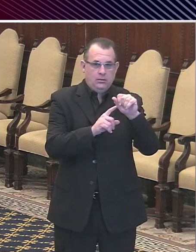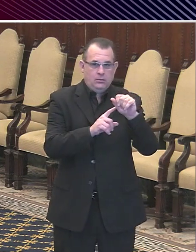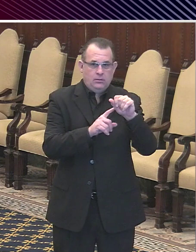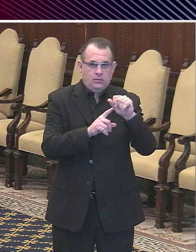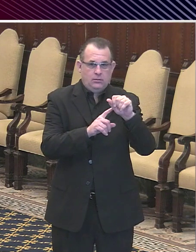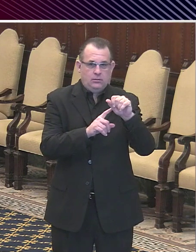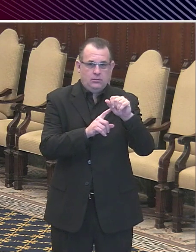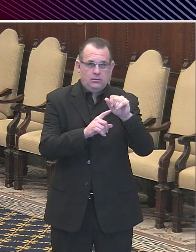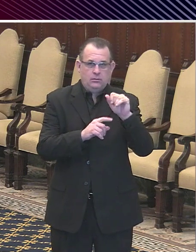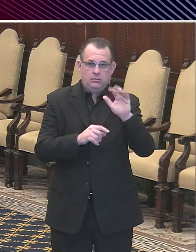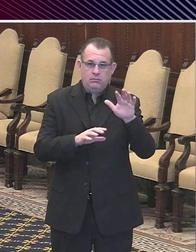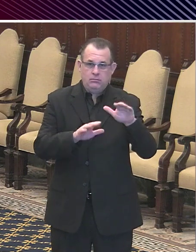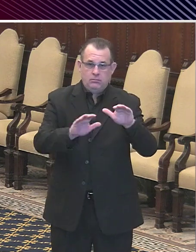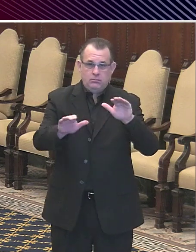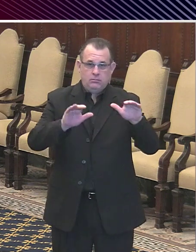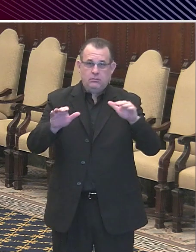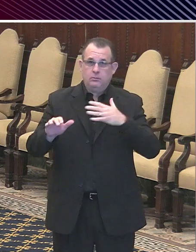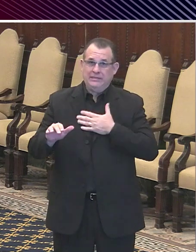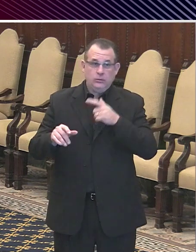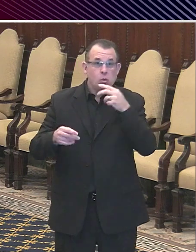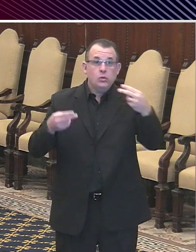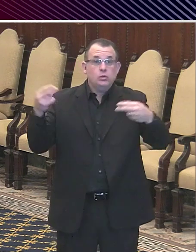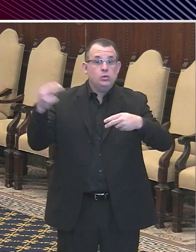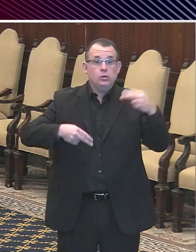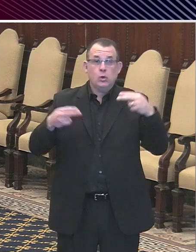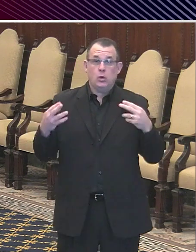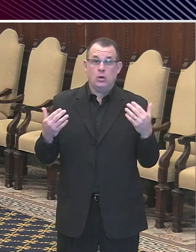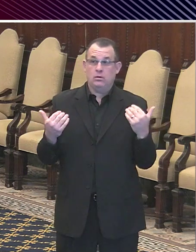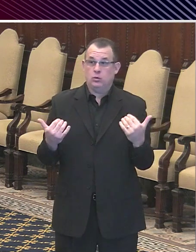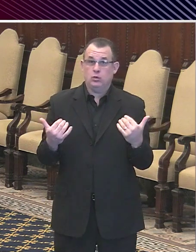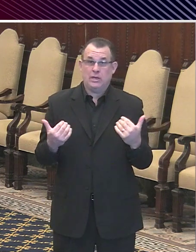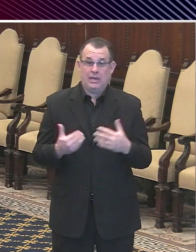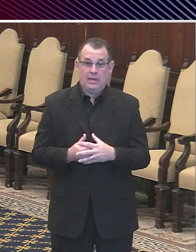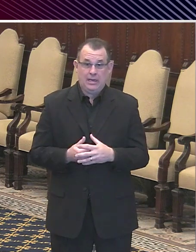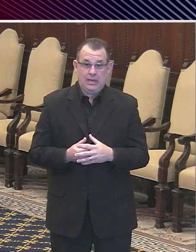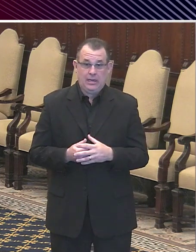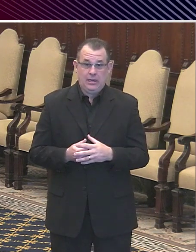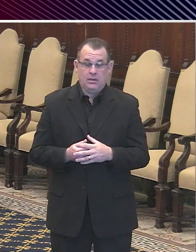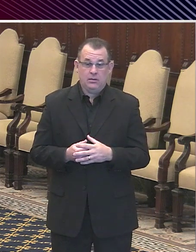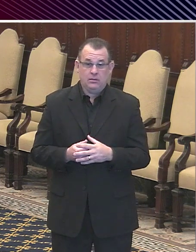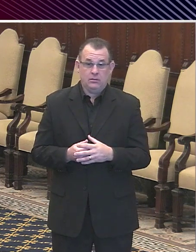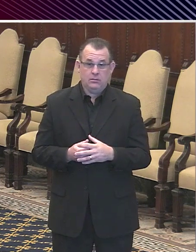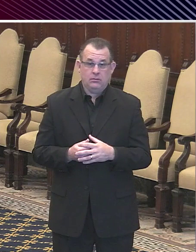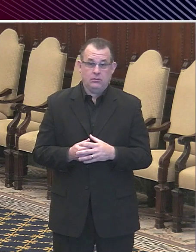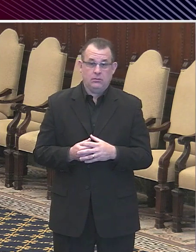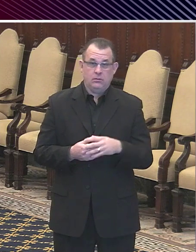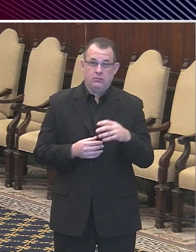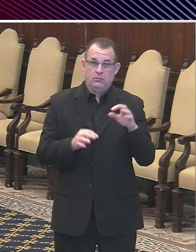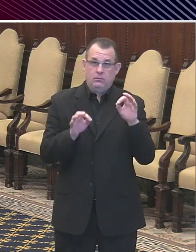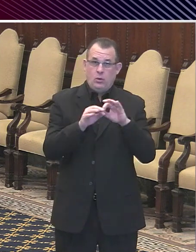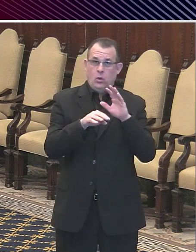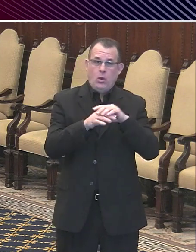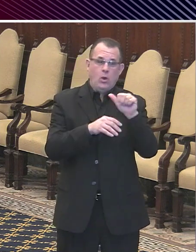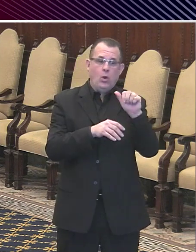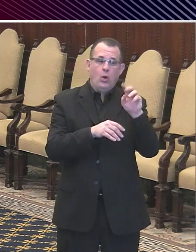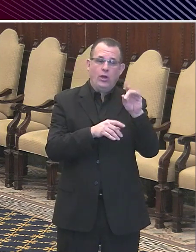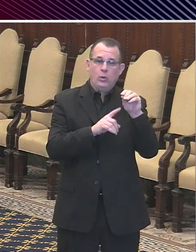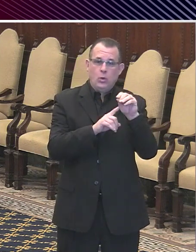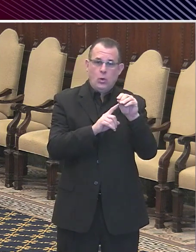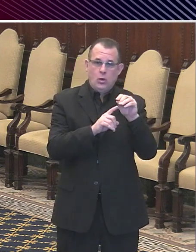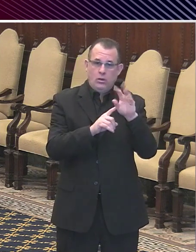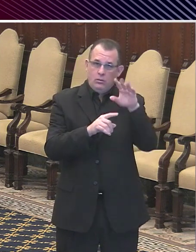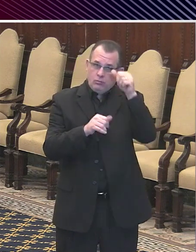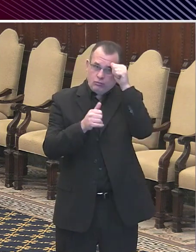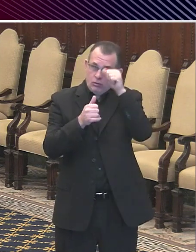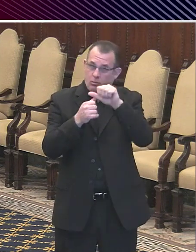and everyone else who's joining us for Q&A now to join us again with your video and audio. Please remember, we do have limited time for